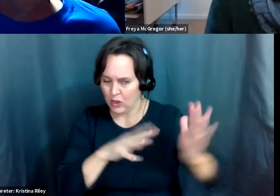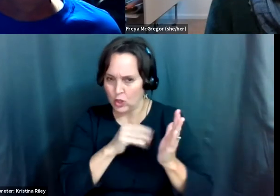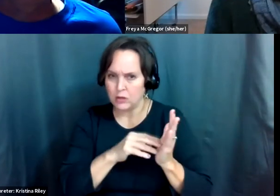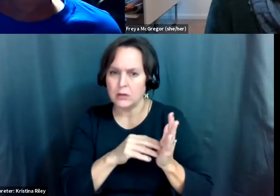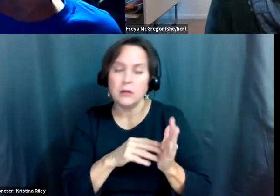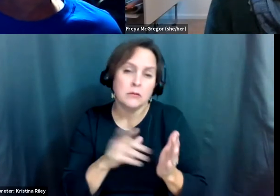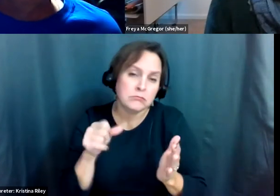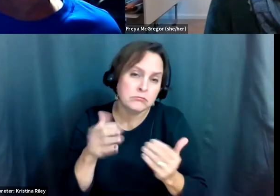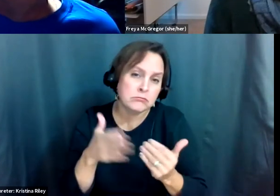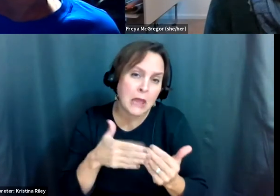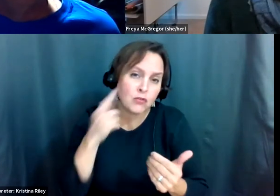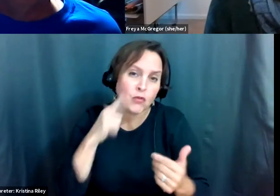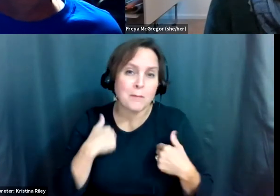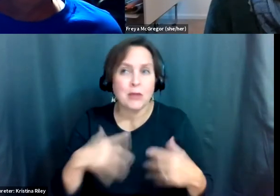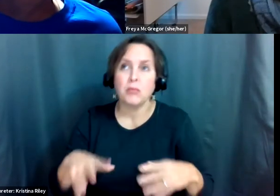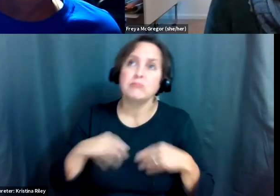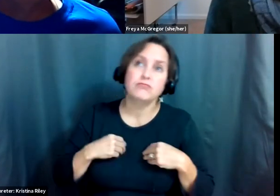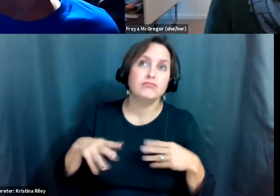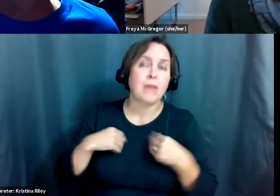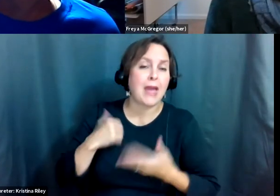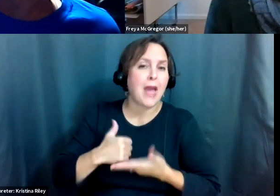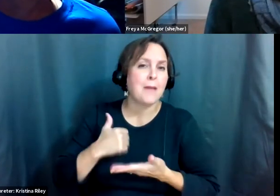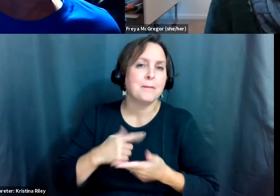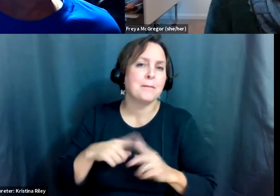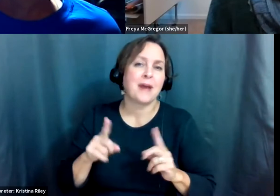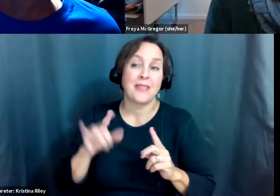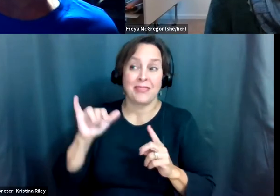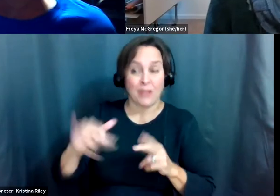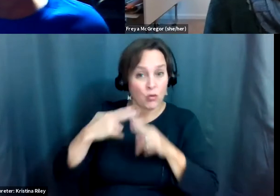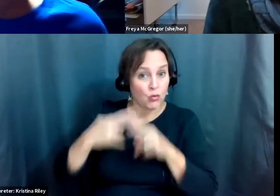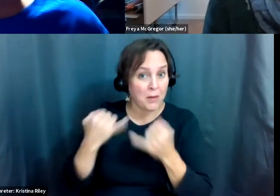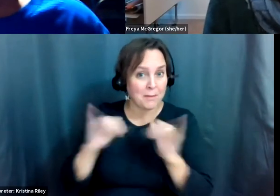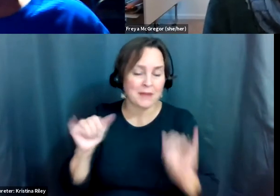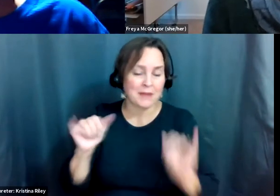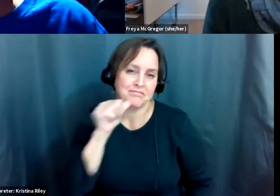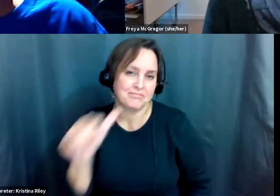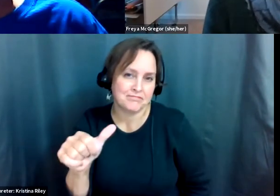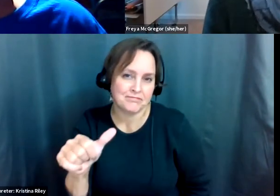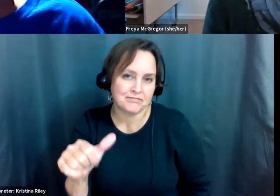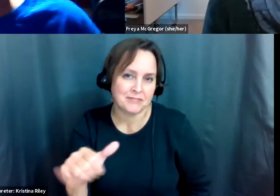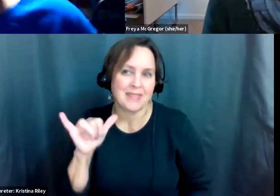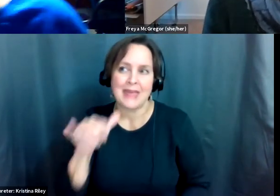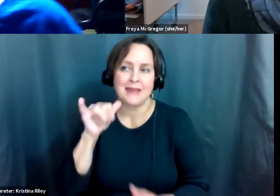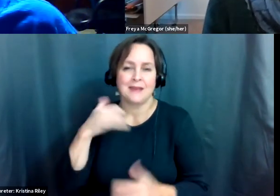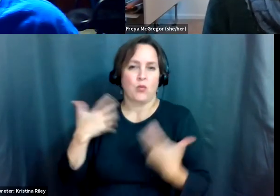and have people lead me around everywhere, but that's not independence. It's not the kind of independence that I want.